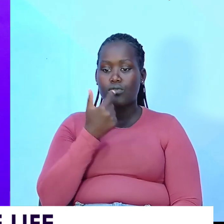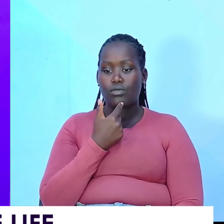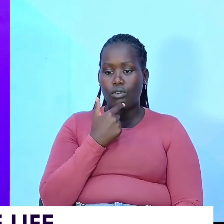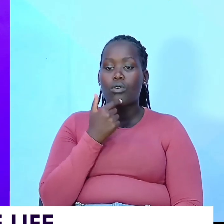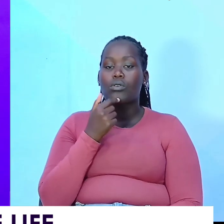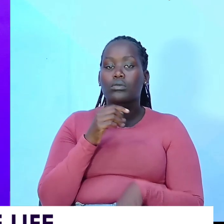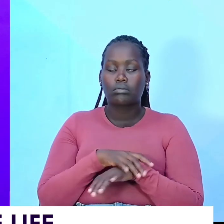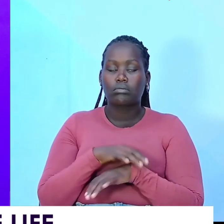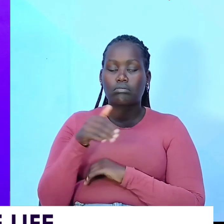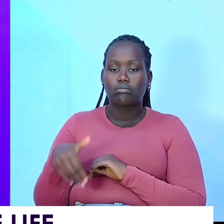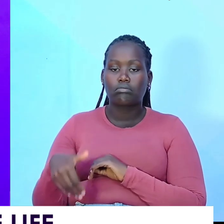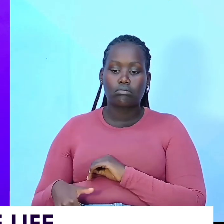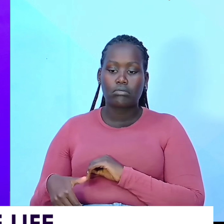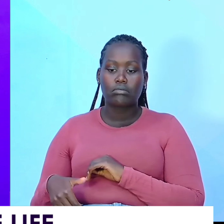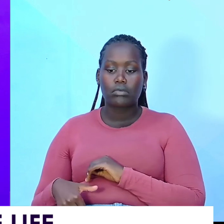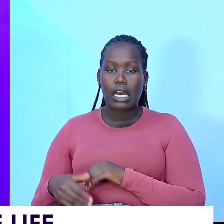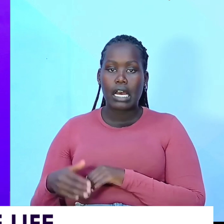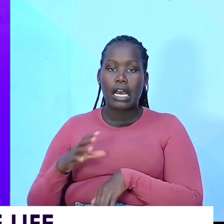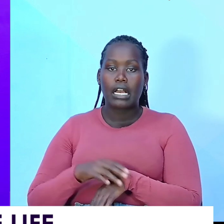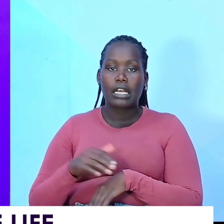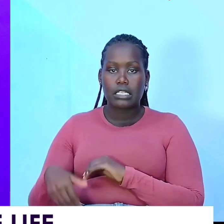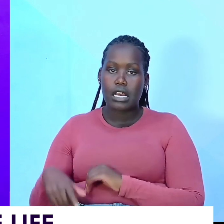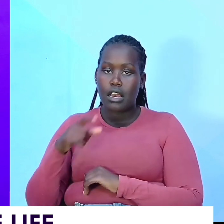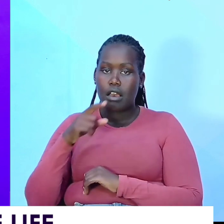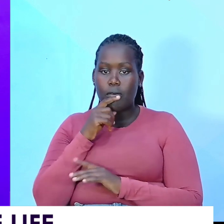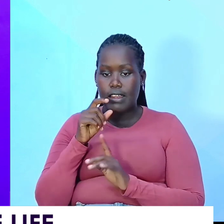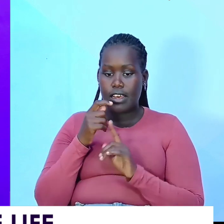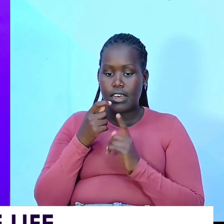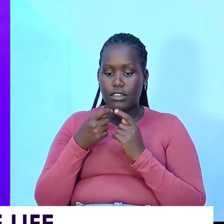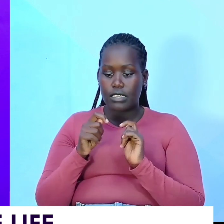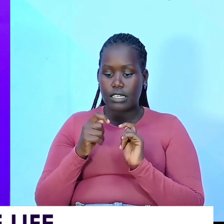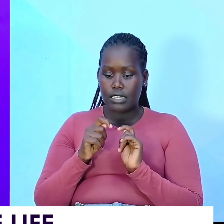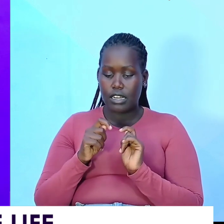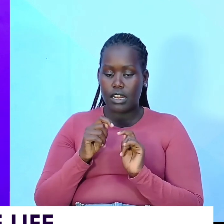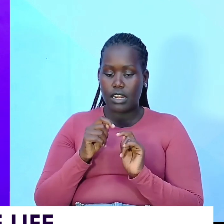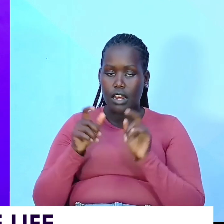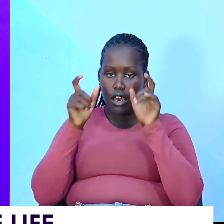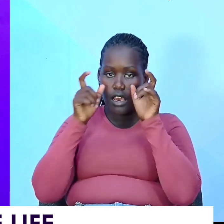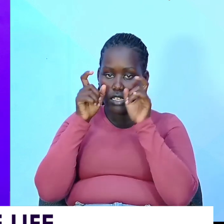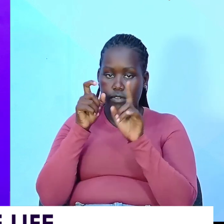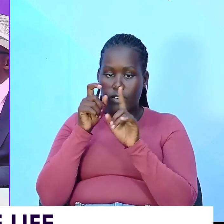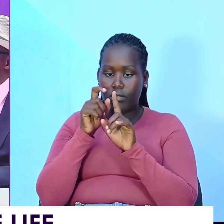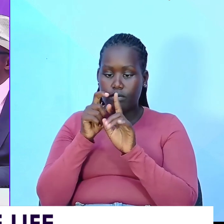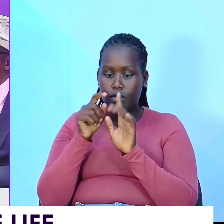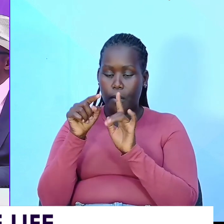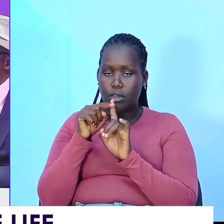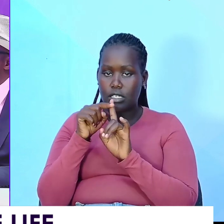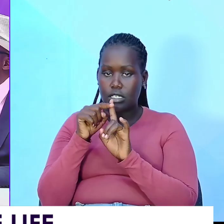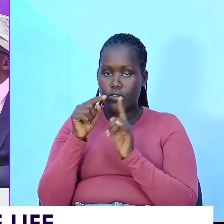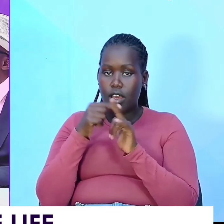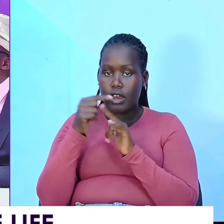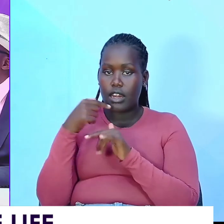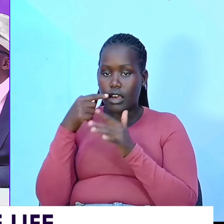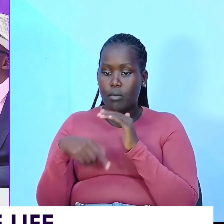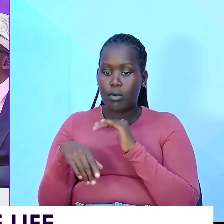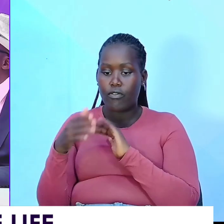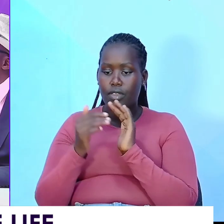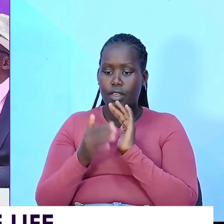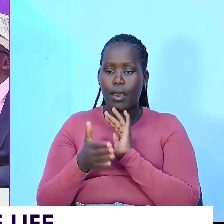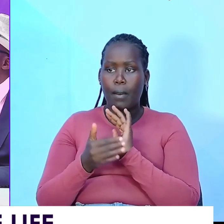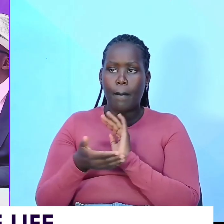young men testing HIV positive. Do you know, that shocked me? And she told me for the past